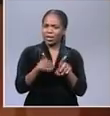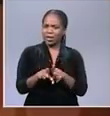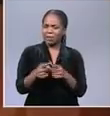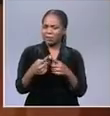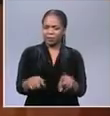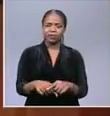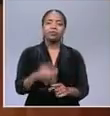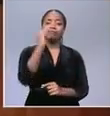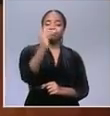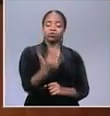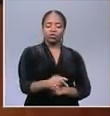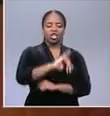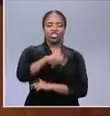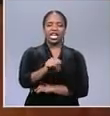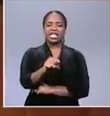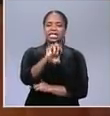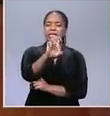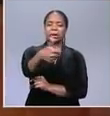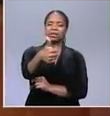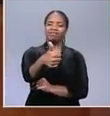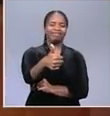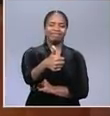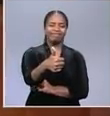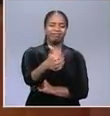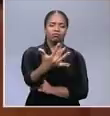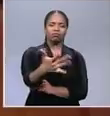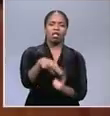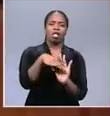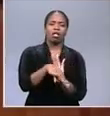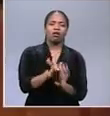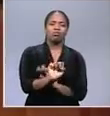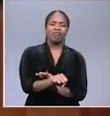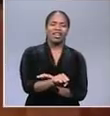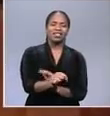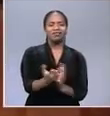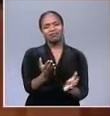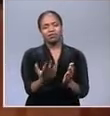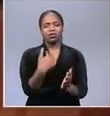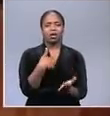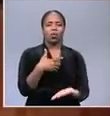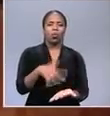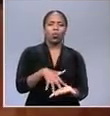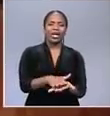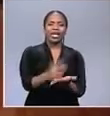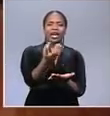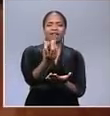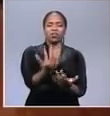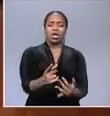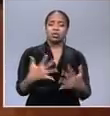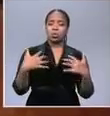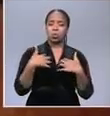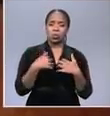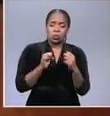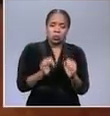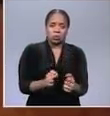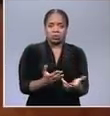a great day on the markets again today, Sally. So the JSE was lower today. Today it was tracking weaker global markets as concerns about the